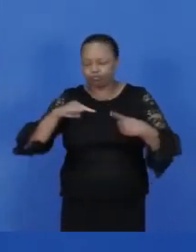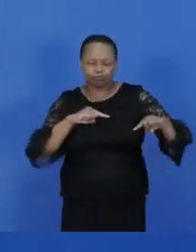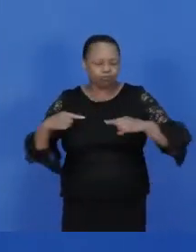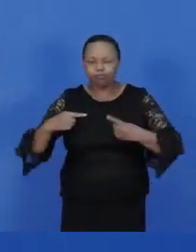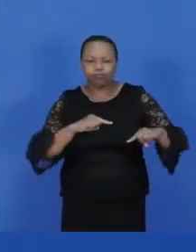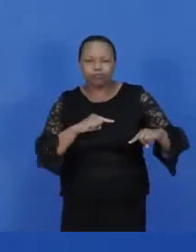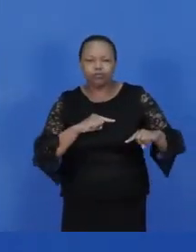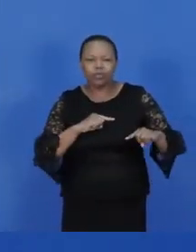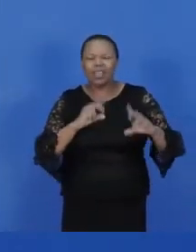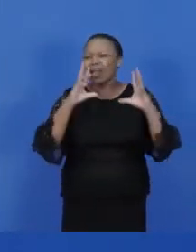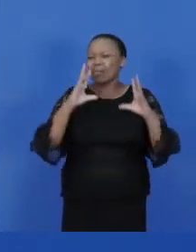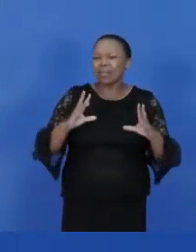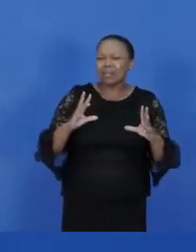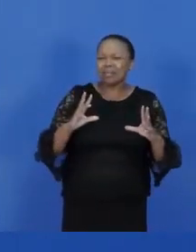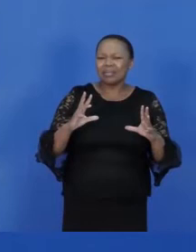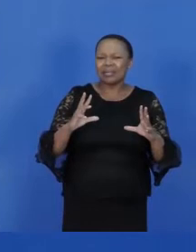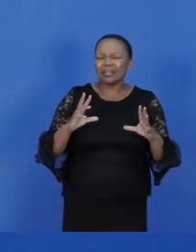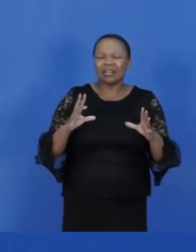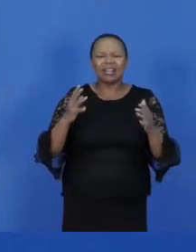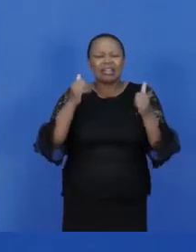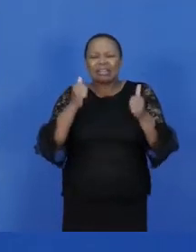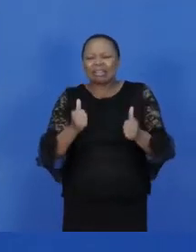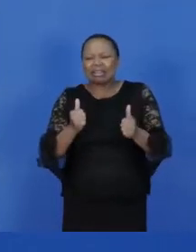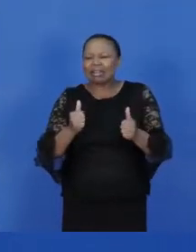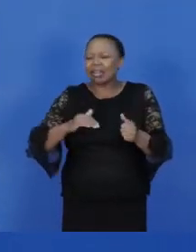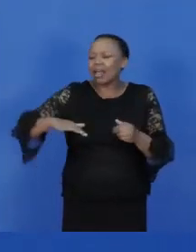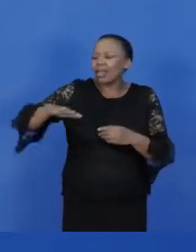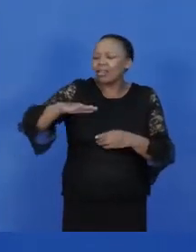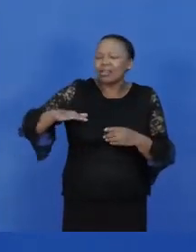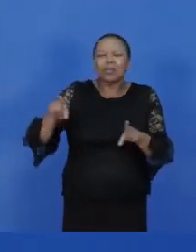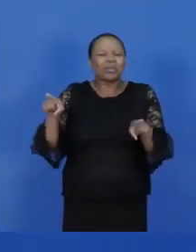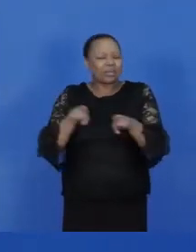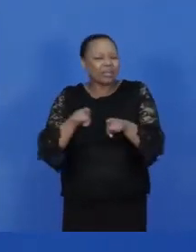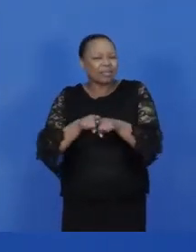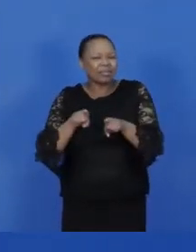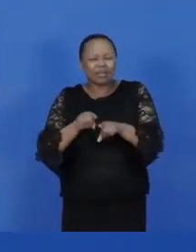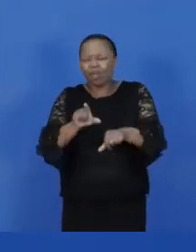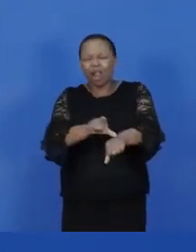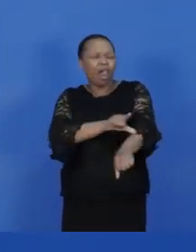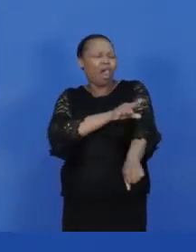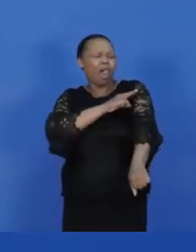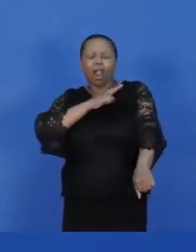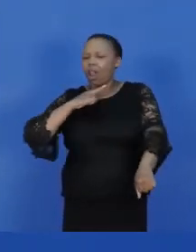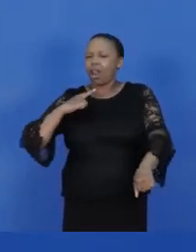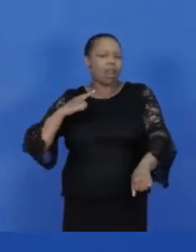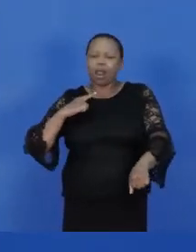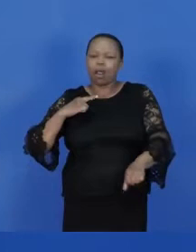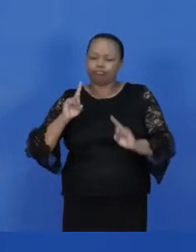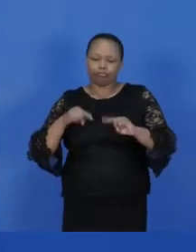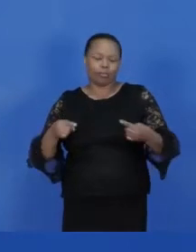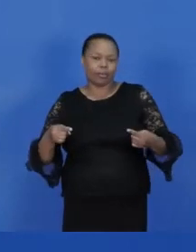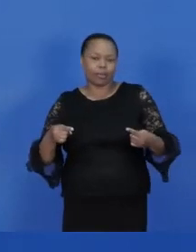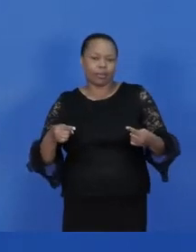know, people have not been sitting in such close proximity for such a long time, you know, in each other's spaces and